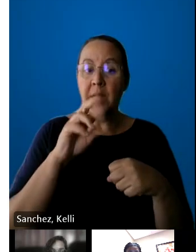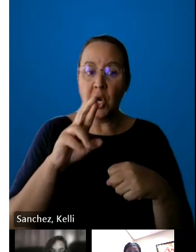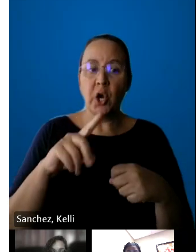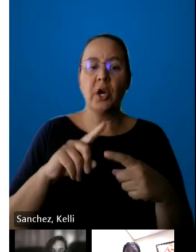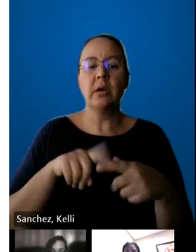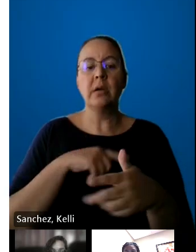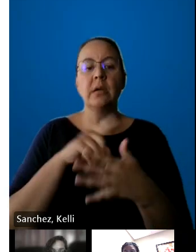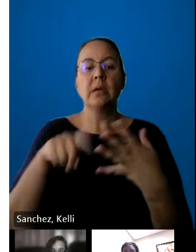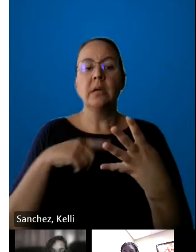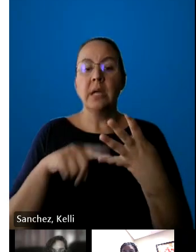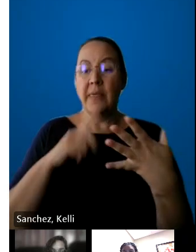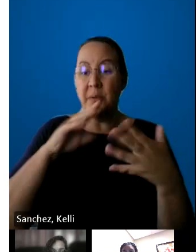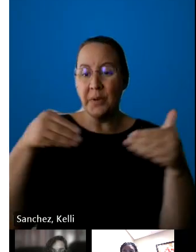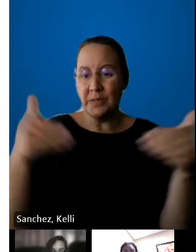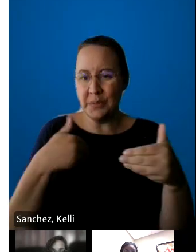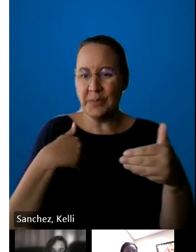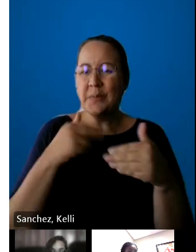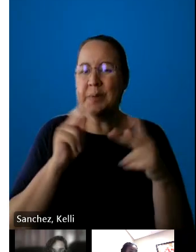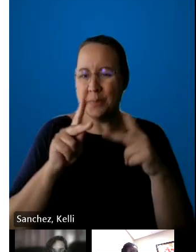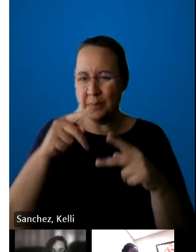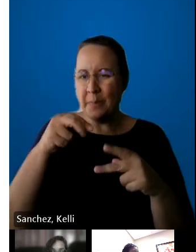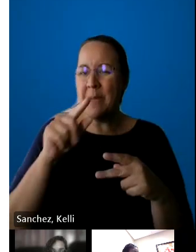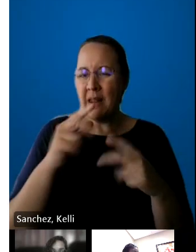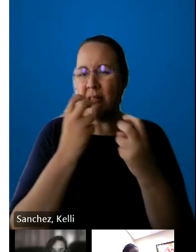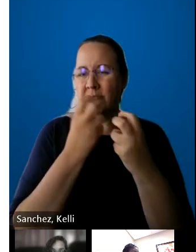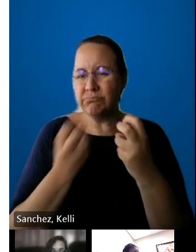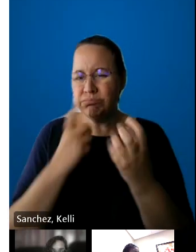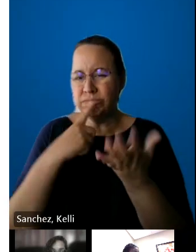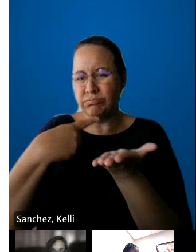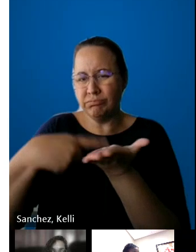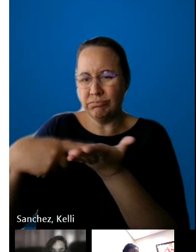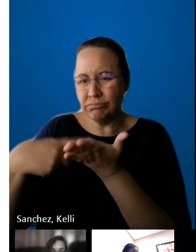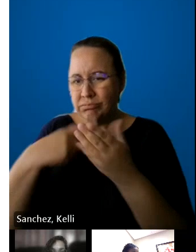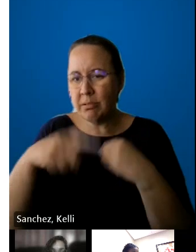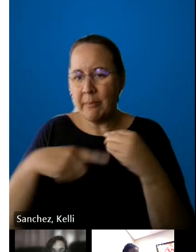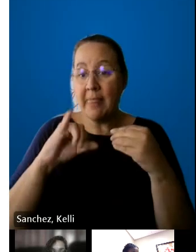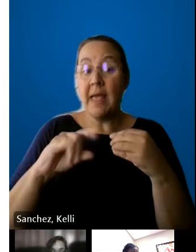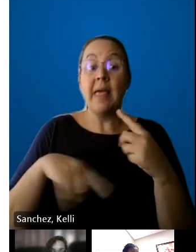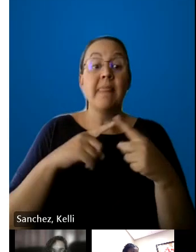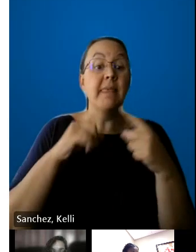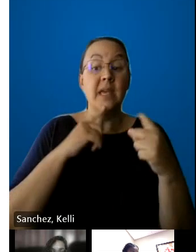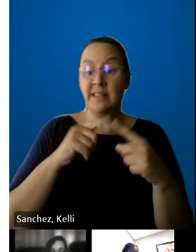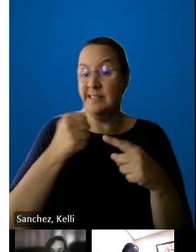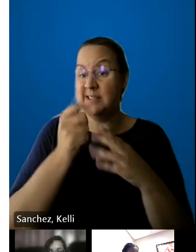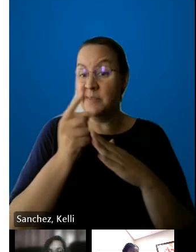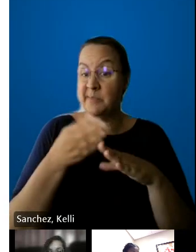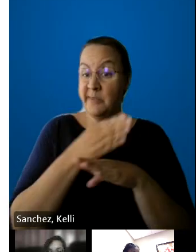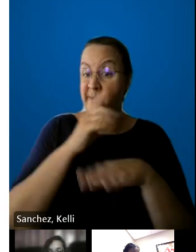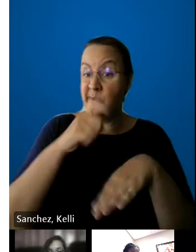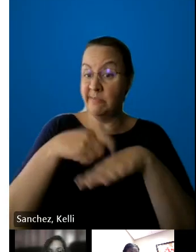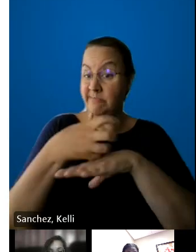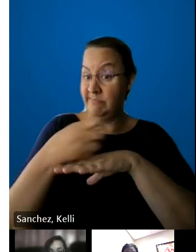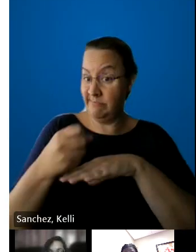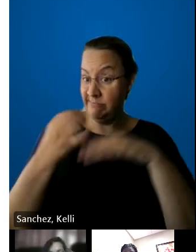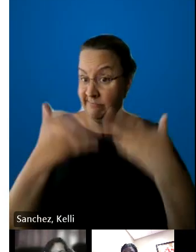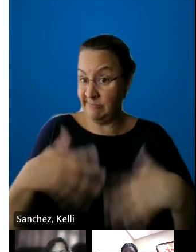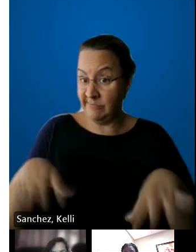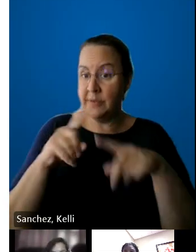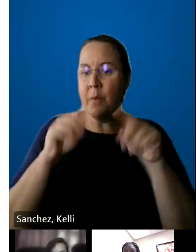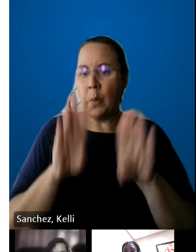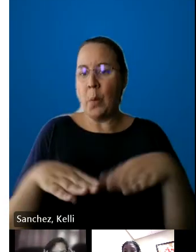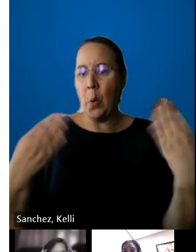panelists. Then our panelists will go into their discussions. And then about 10 minutes before the end of the webinar, we're going to